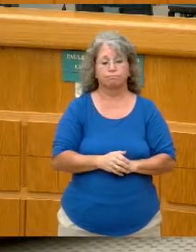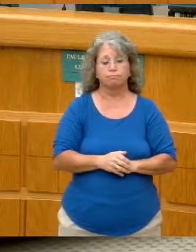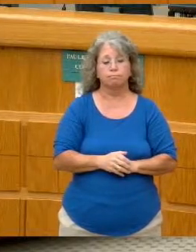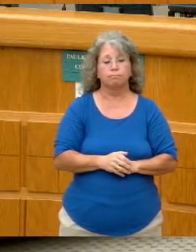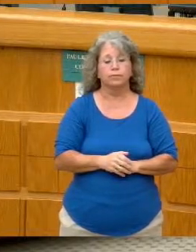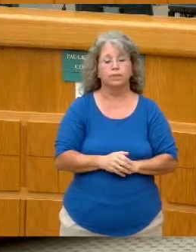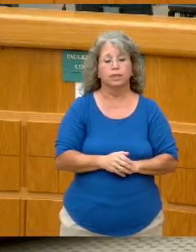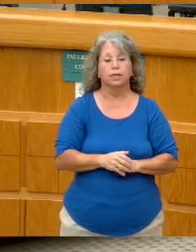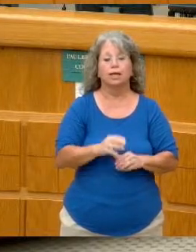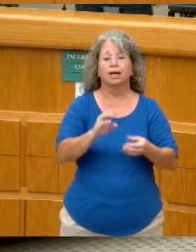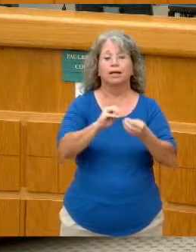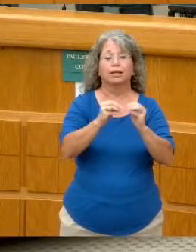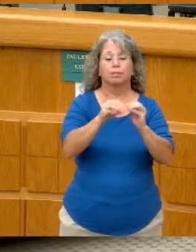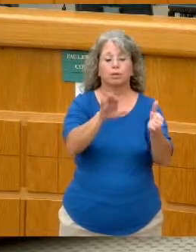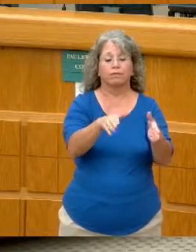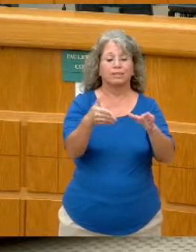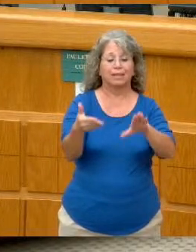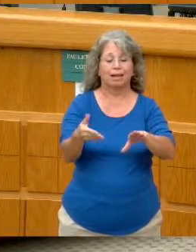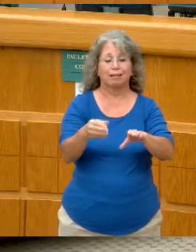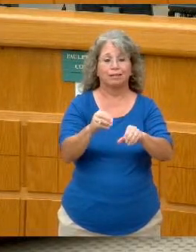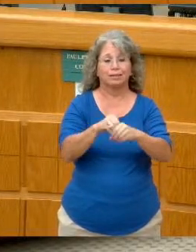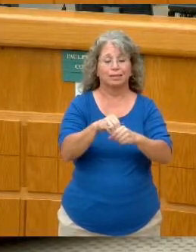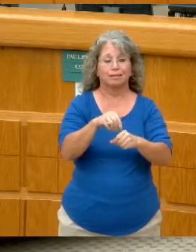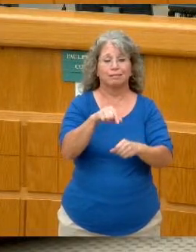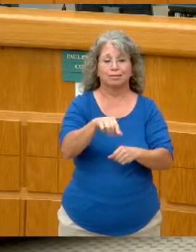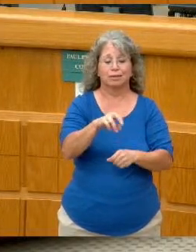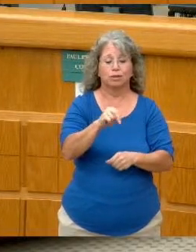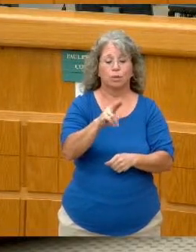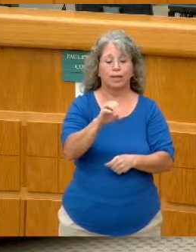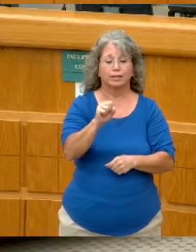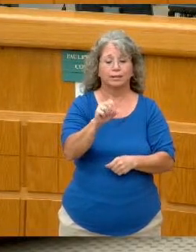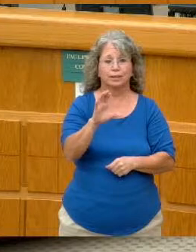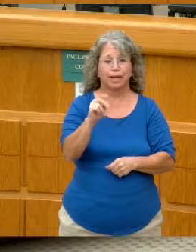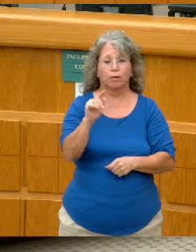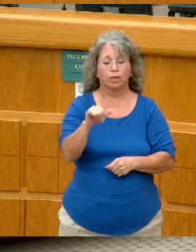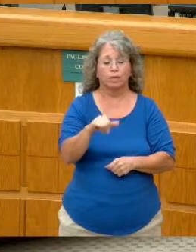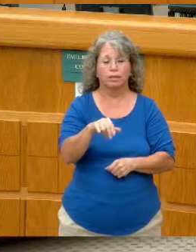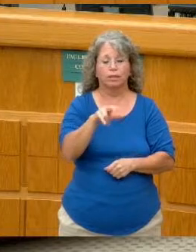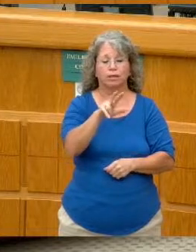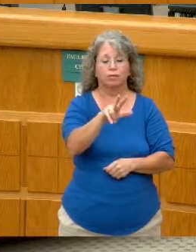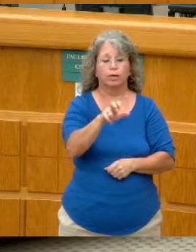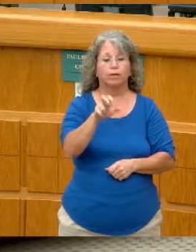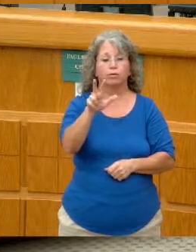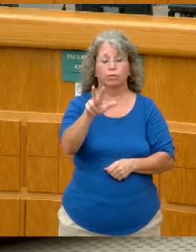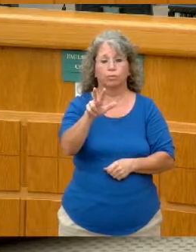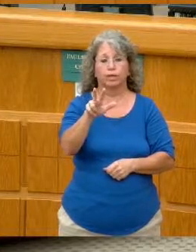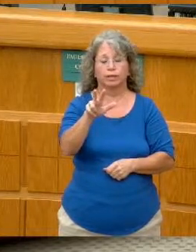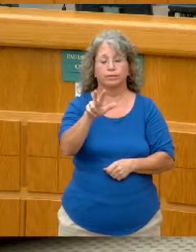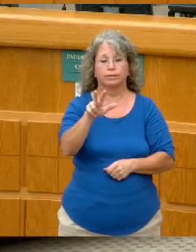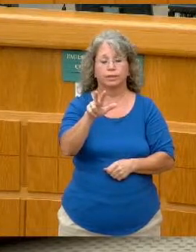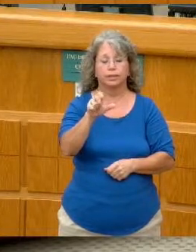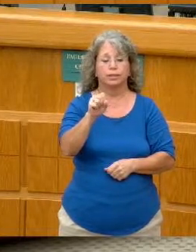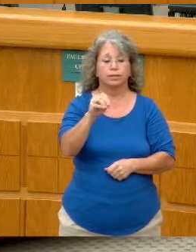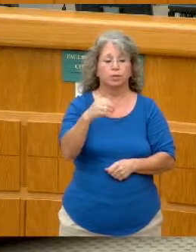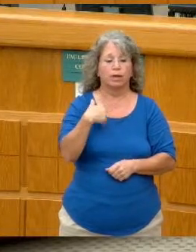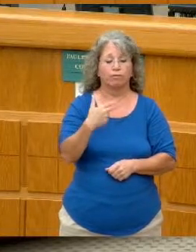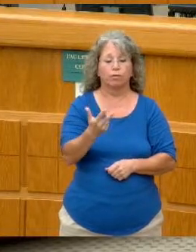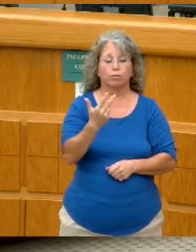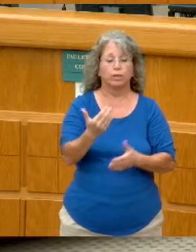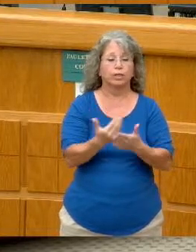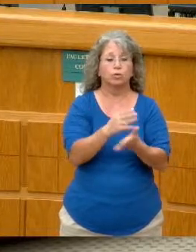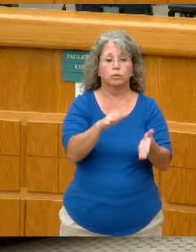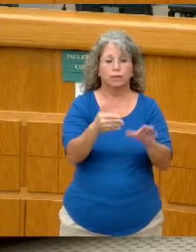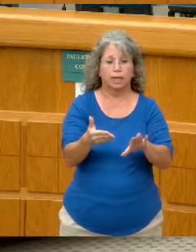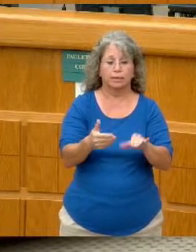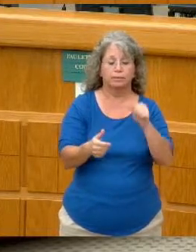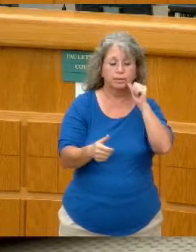of deaths in Nueces County, we're up to 303 deaths, and that's 3 more than yesterday. So yesterday we